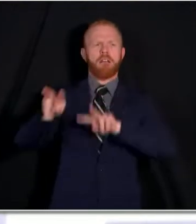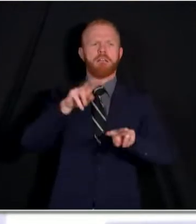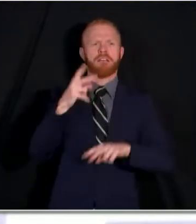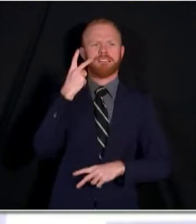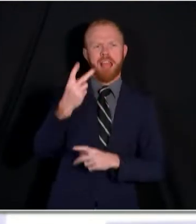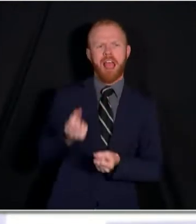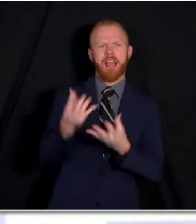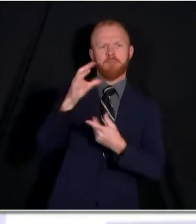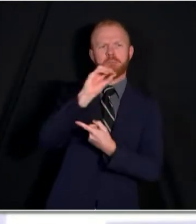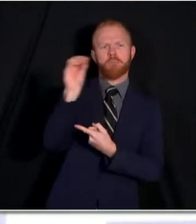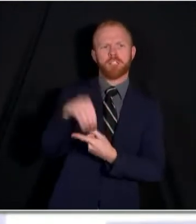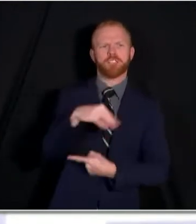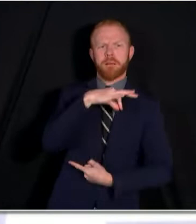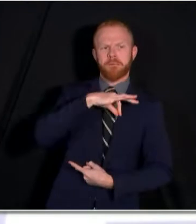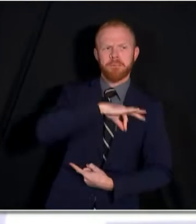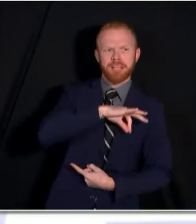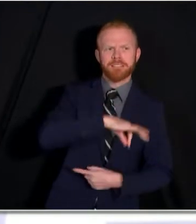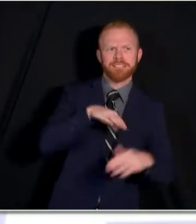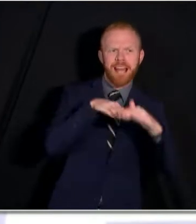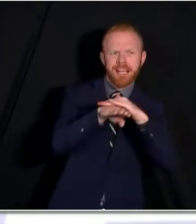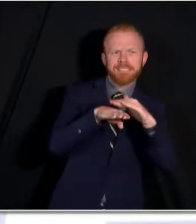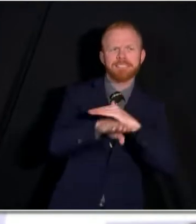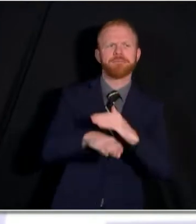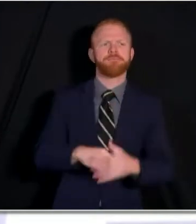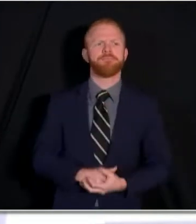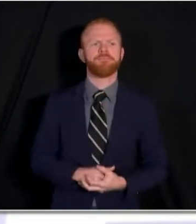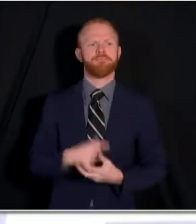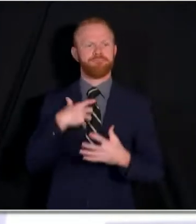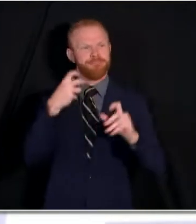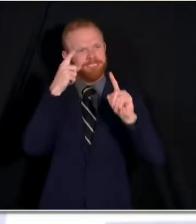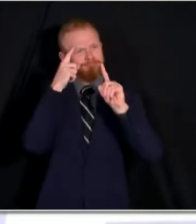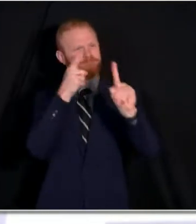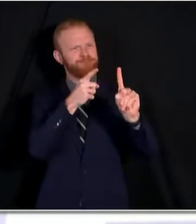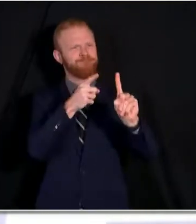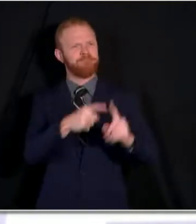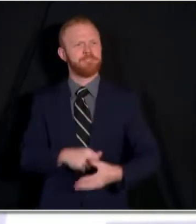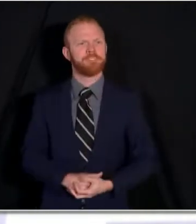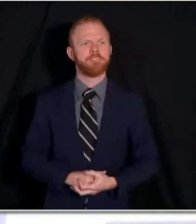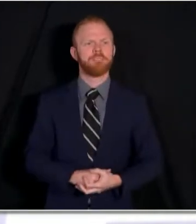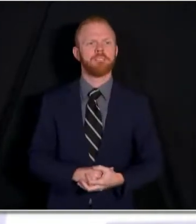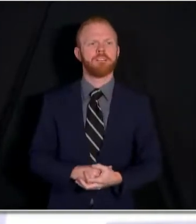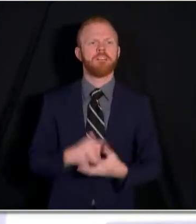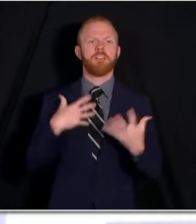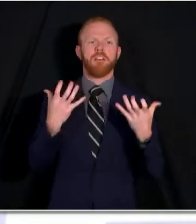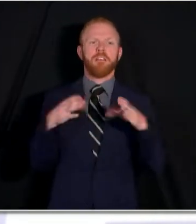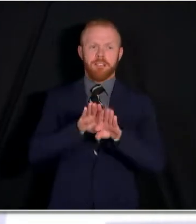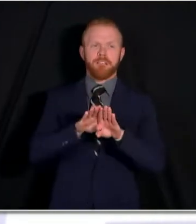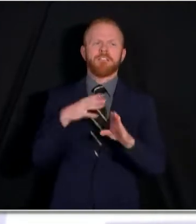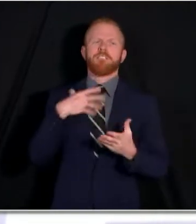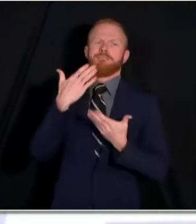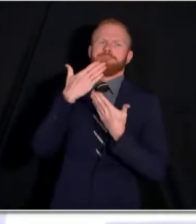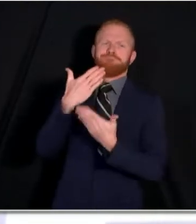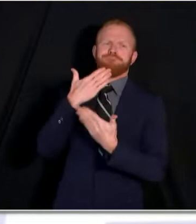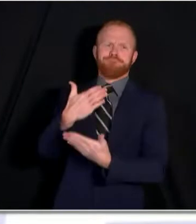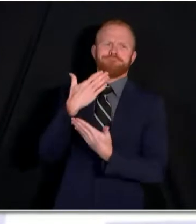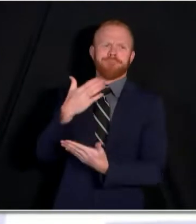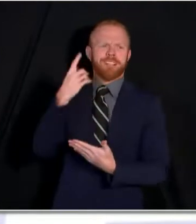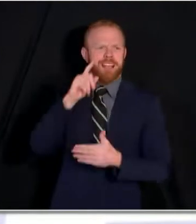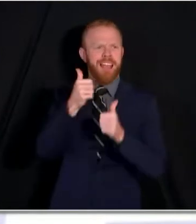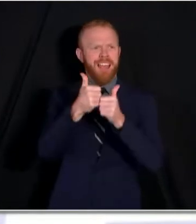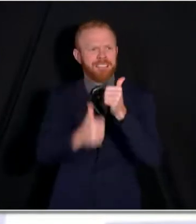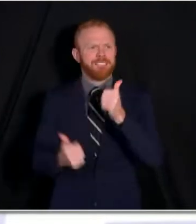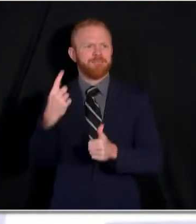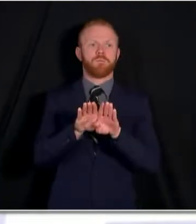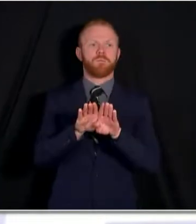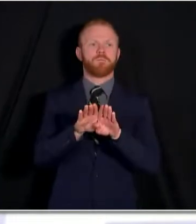California represents. Let me just close, again, expression of gratitude and appreciation, but also I'll close with an